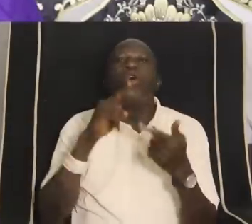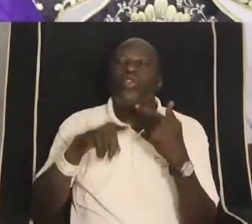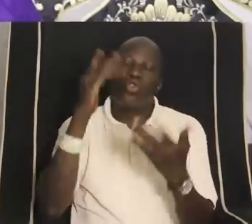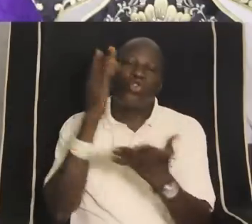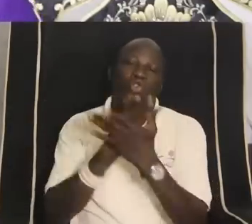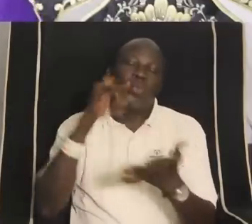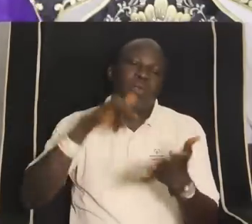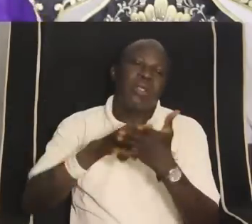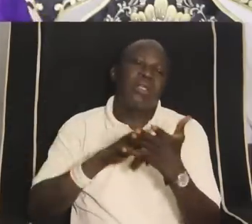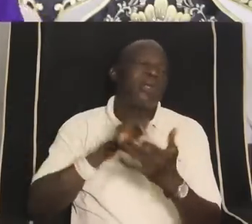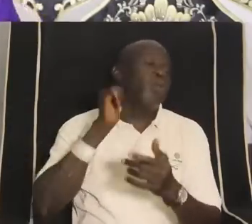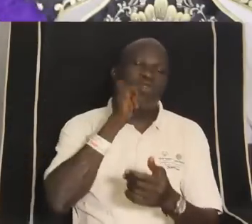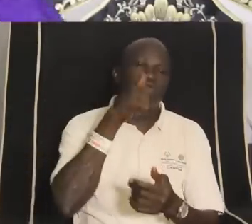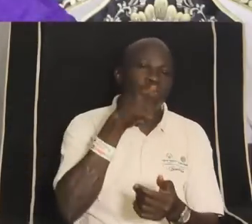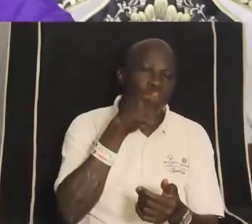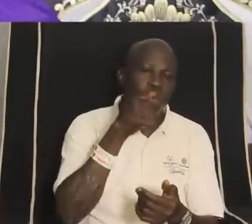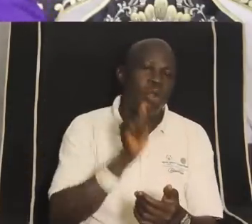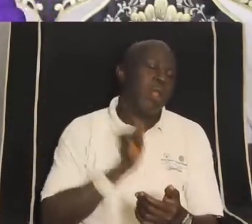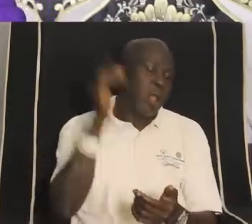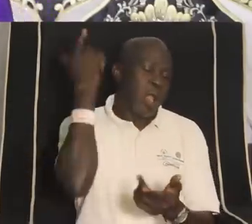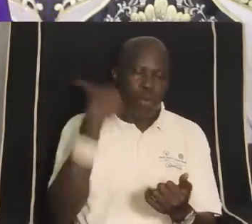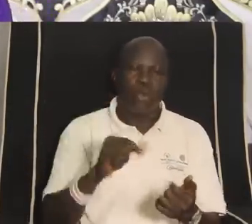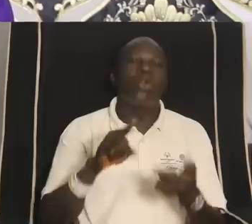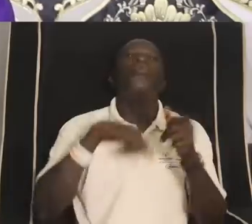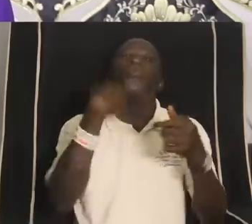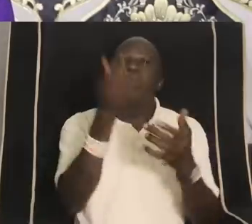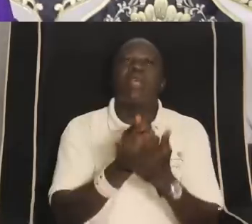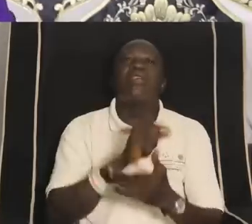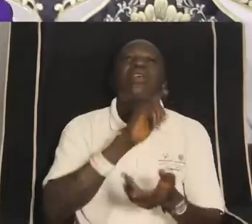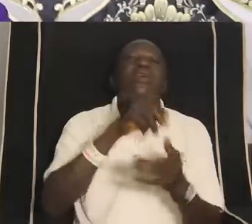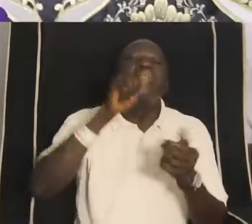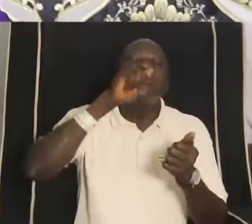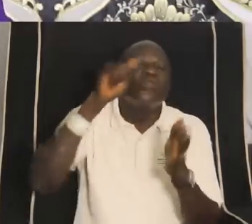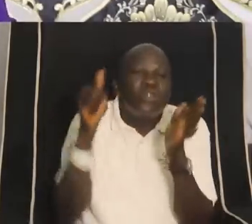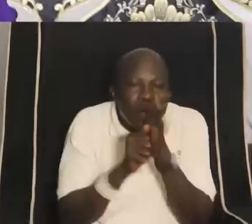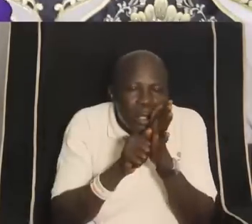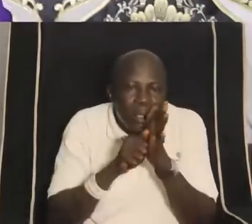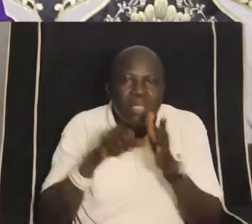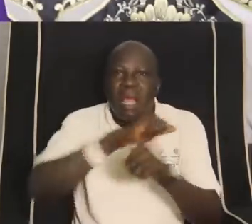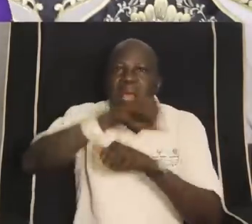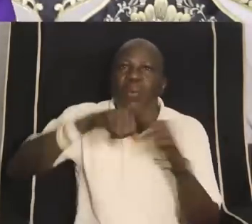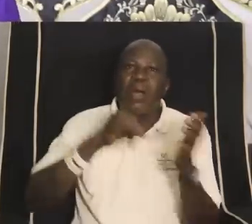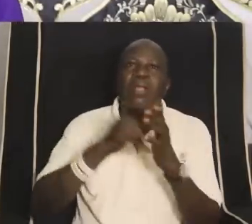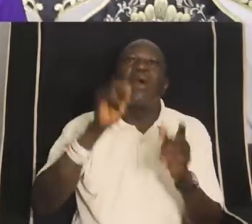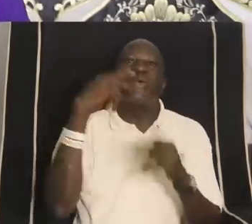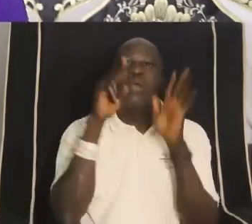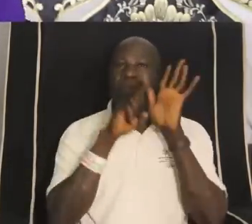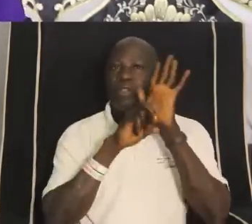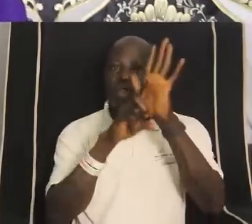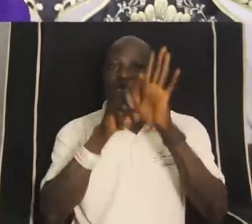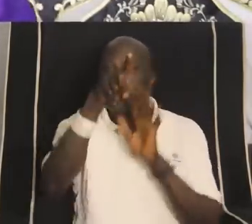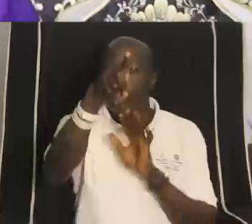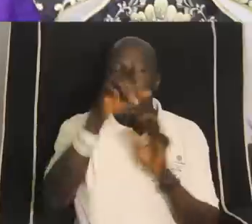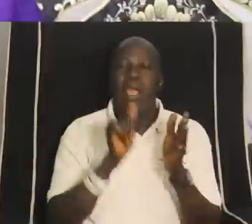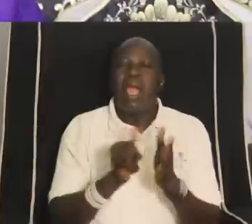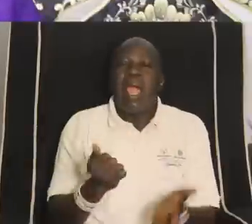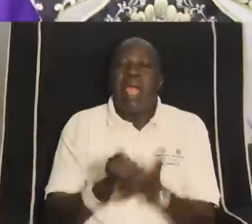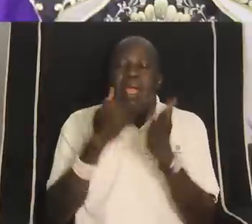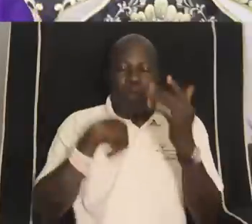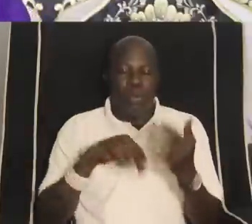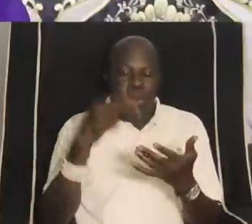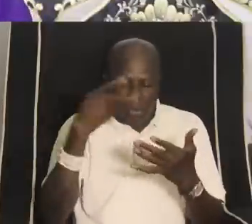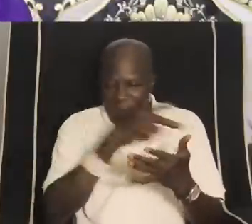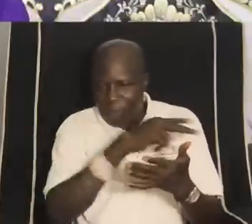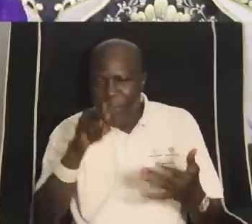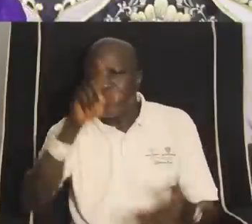stop it. Eh o ba dola. Tomorrow. Ma ba so awon asiri kokon to mo. I'll tell you the secret thing you don't know. I'll reveal it to you. Bami wo ese kokan